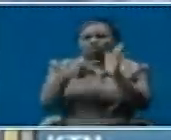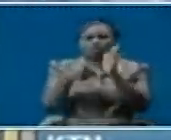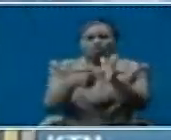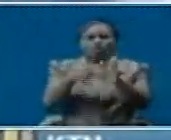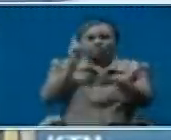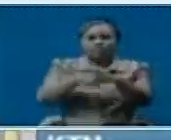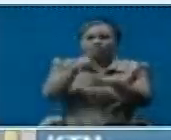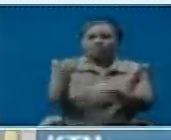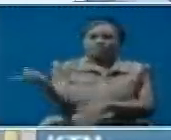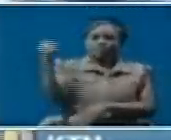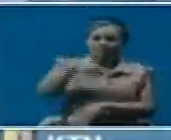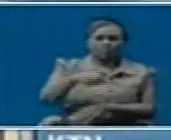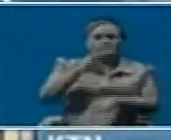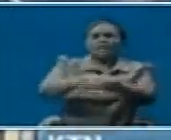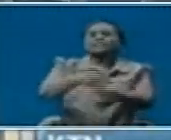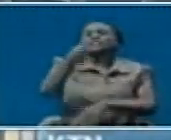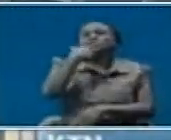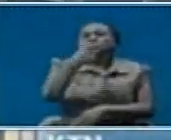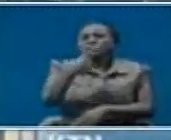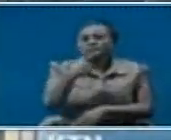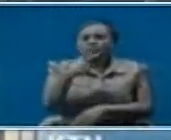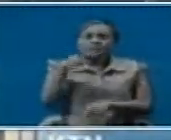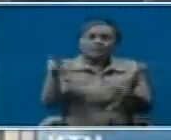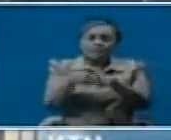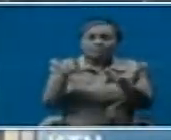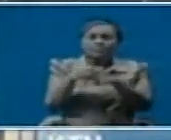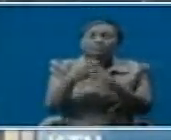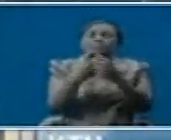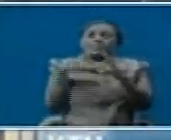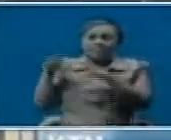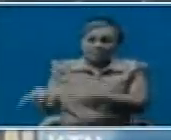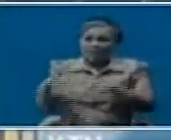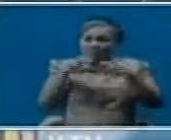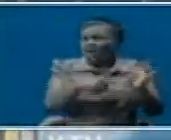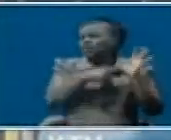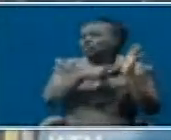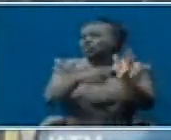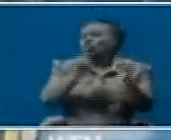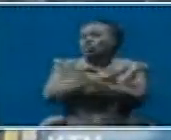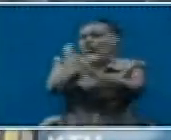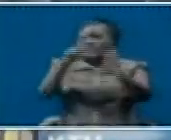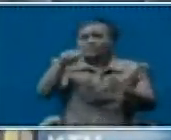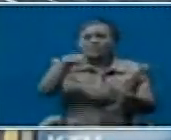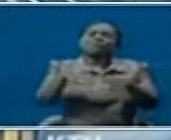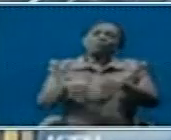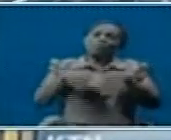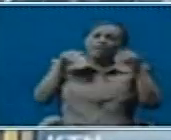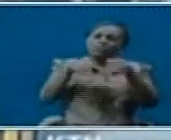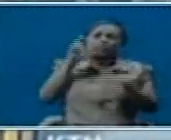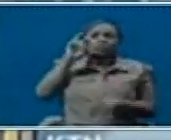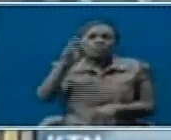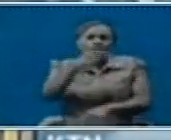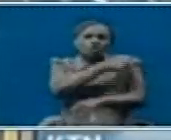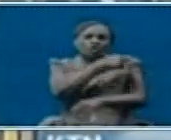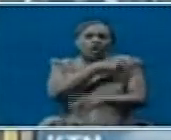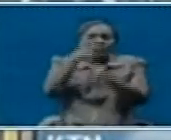where he had come for treatment. The desperation of the patients is evident. A man who says he has been waiting to see a doctor since 6